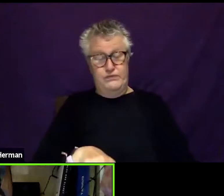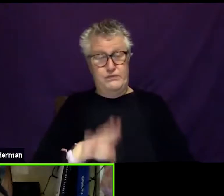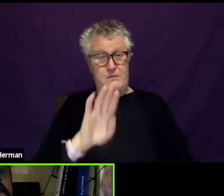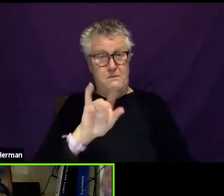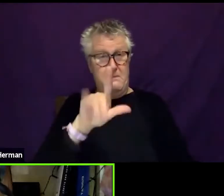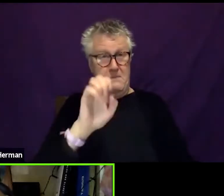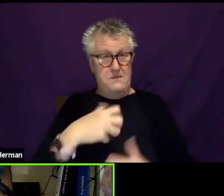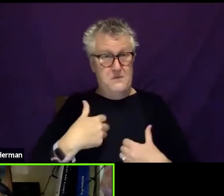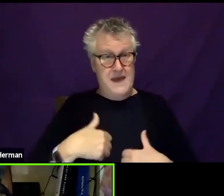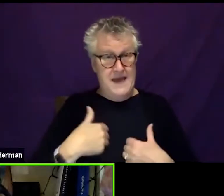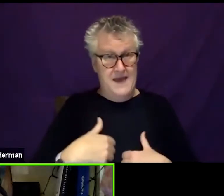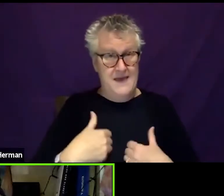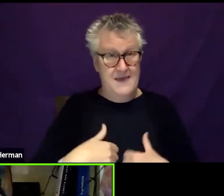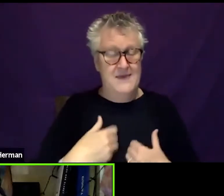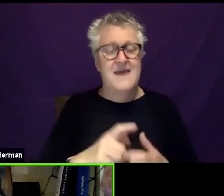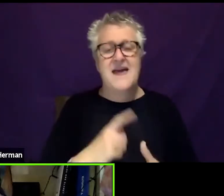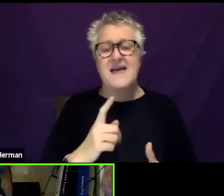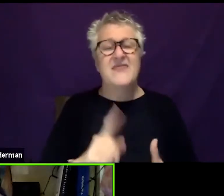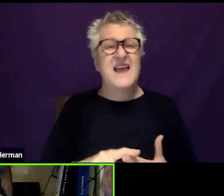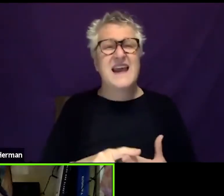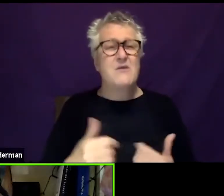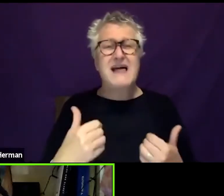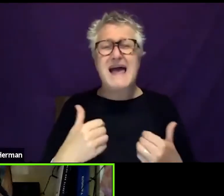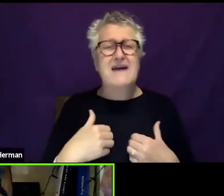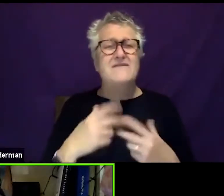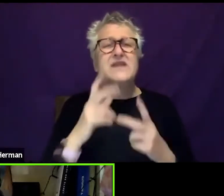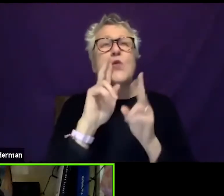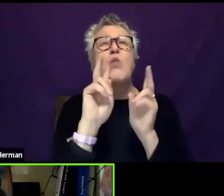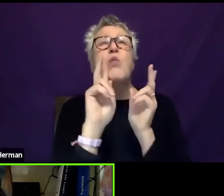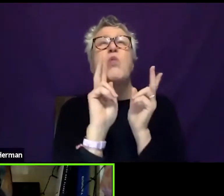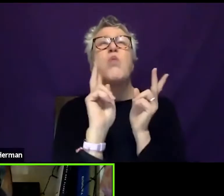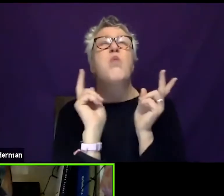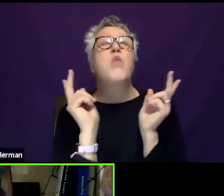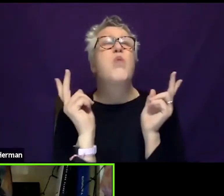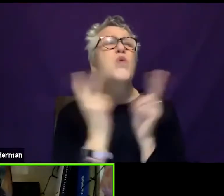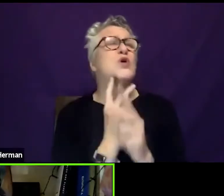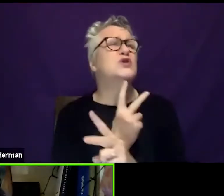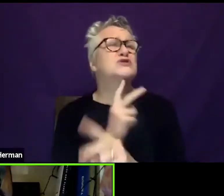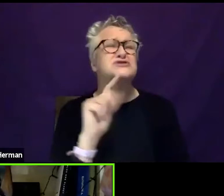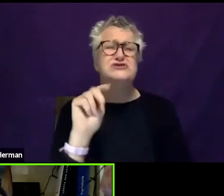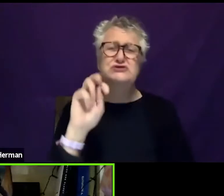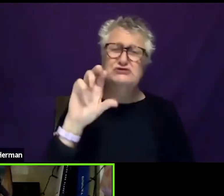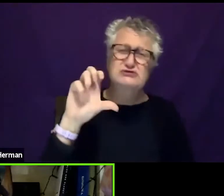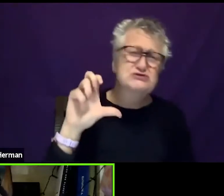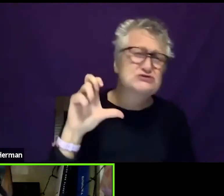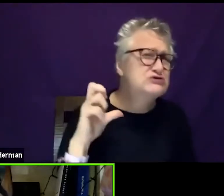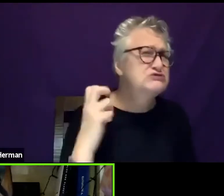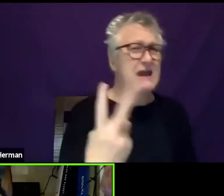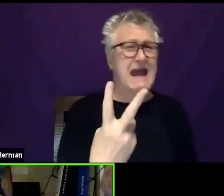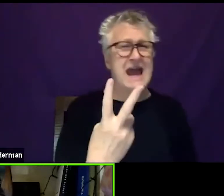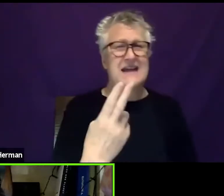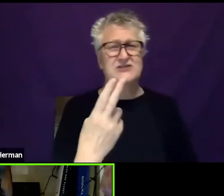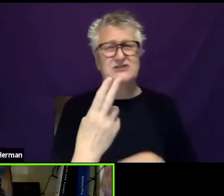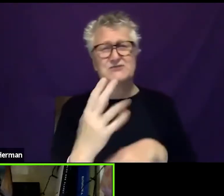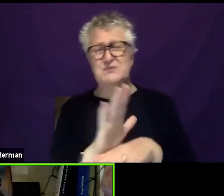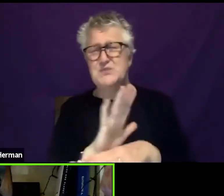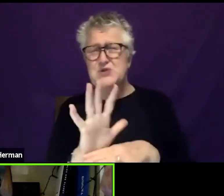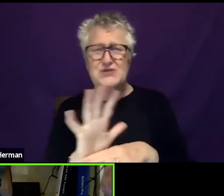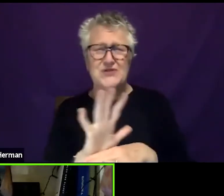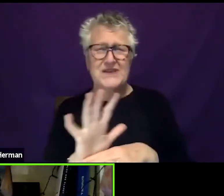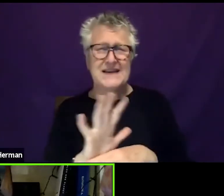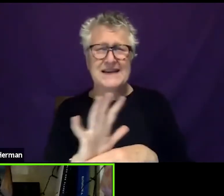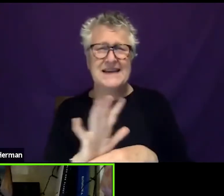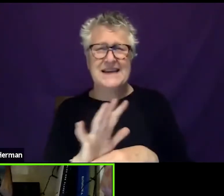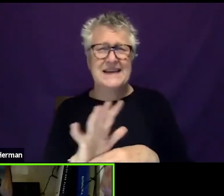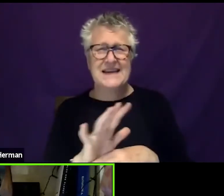B horror movie that you can find. Ideally something with zombies. Big fan of zombies, big fan